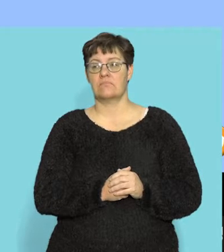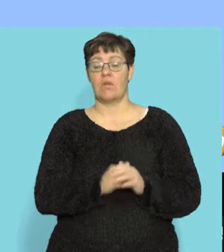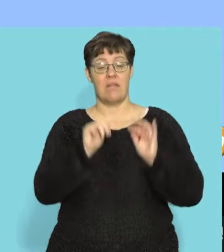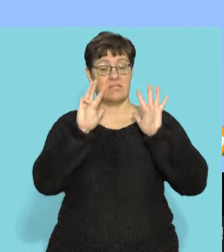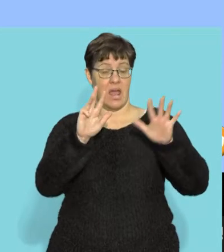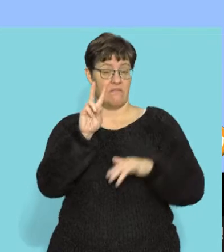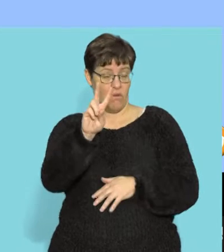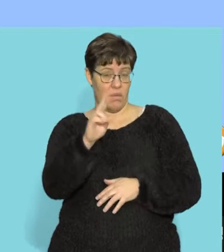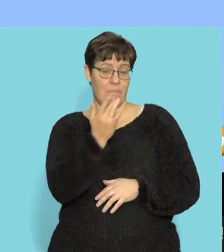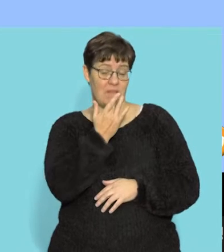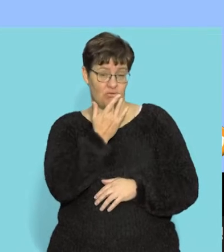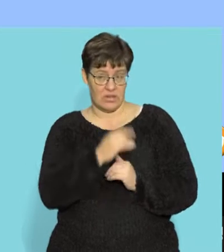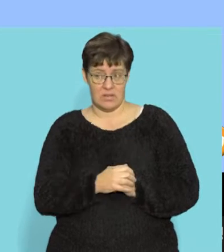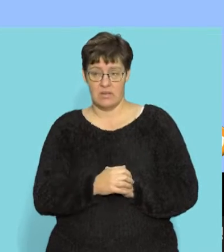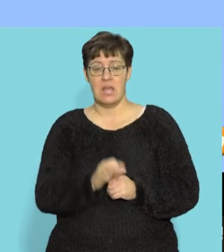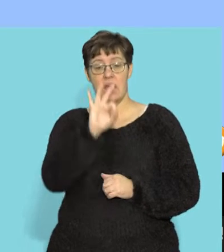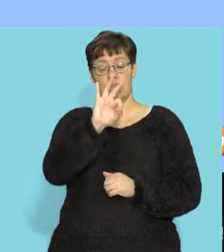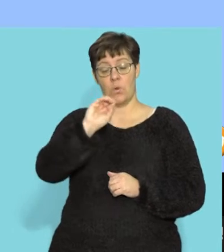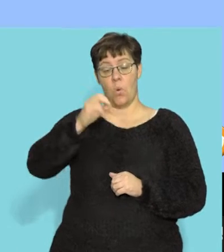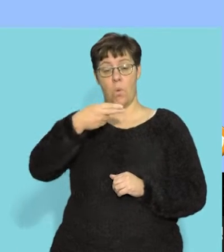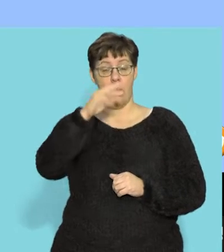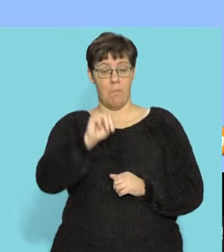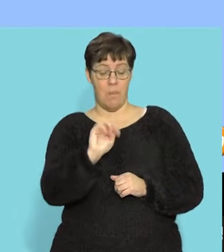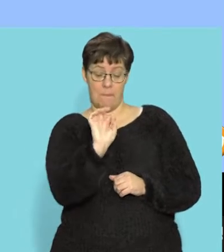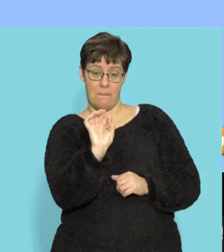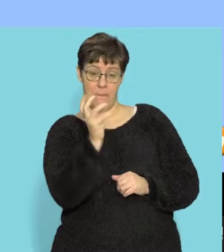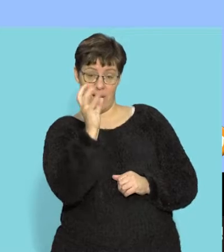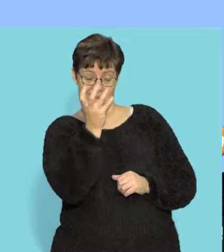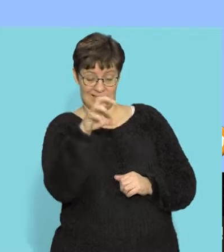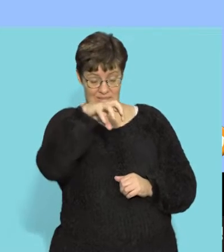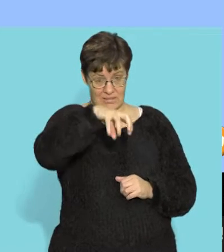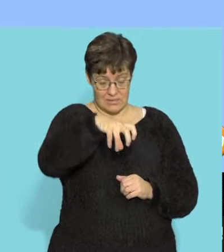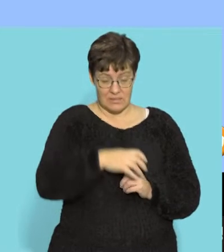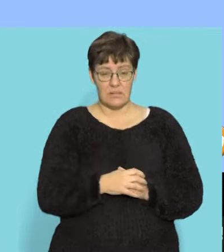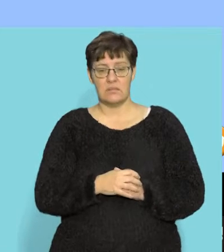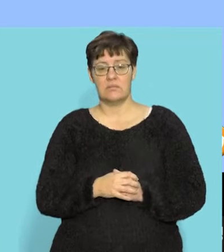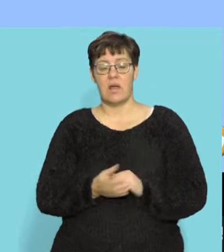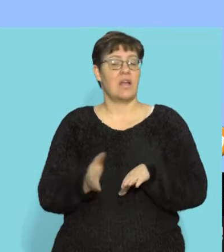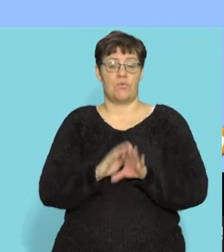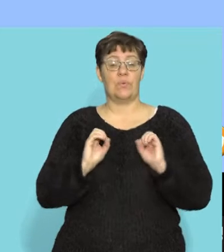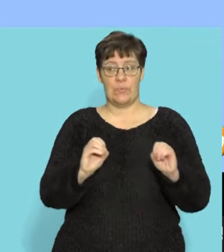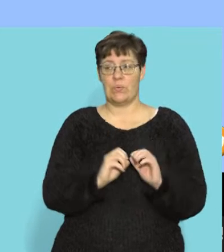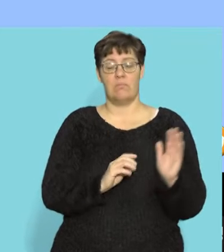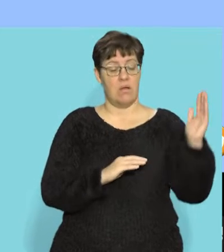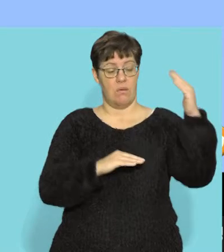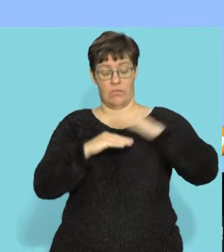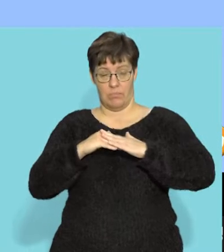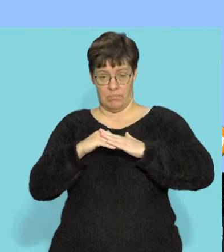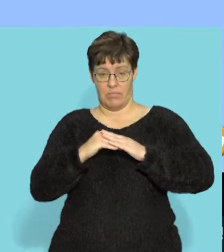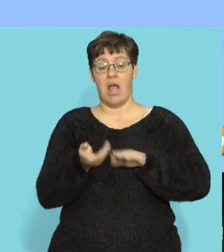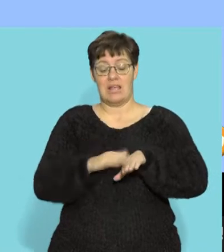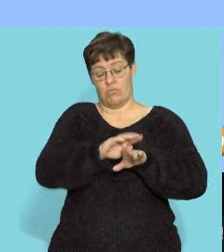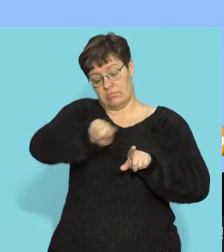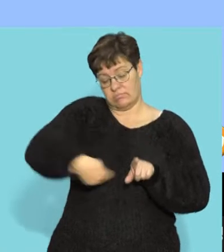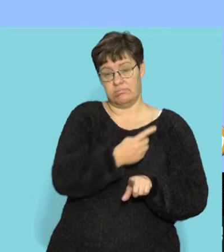a 9-volt battery, a 3-ohm light bulb, okay? So there is no current in the circuit, right? So if we